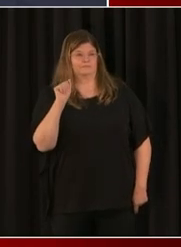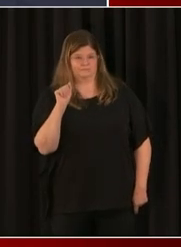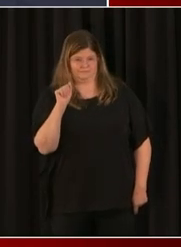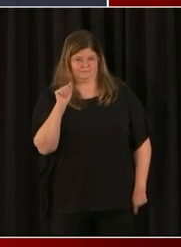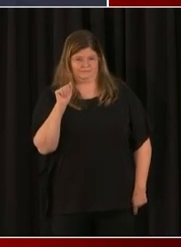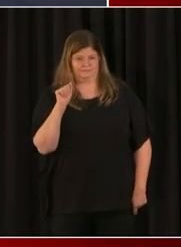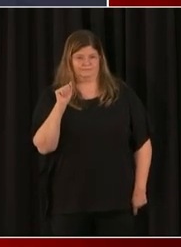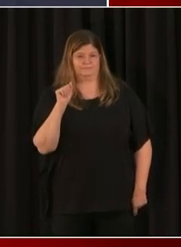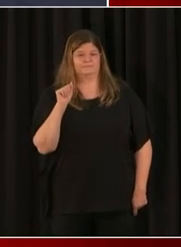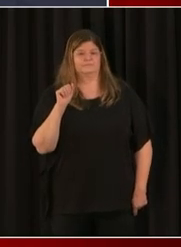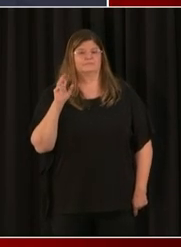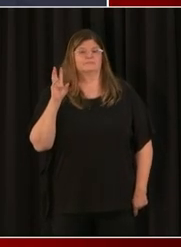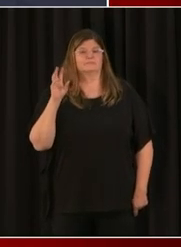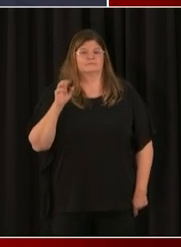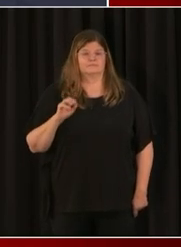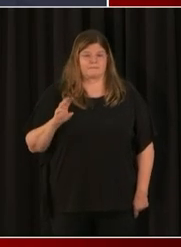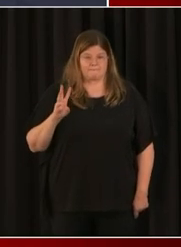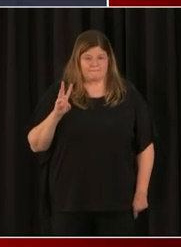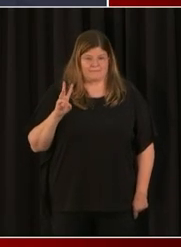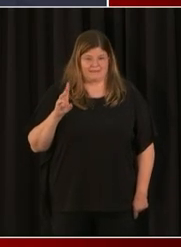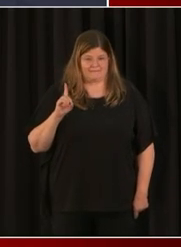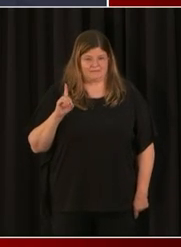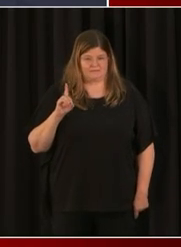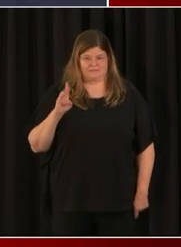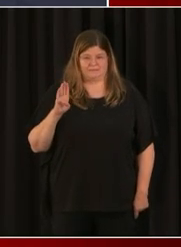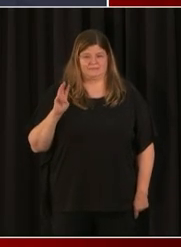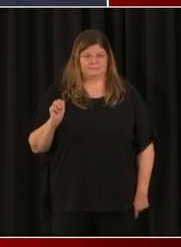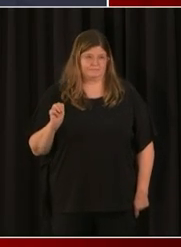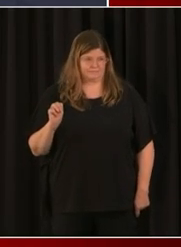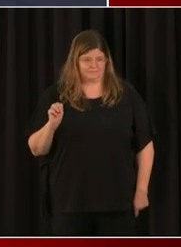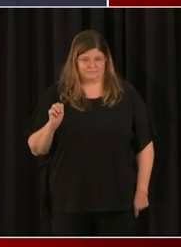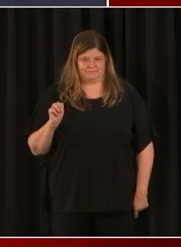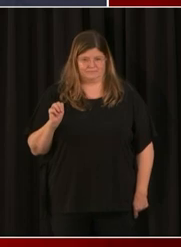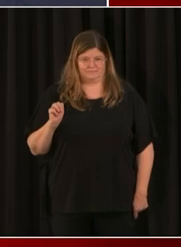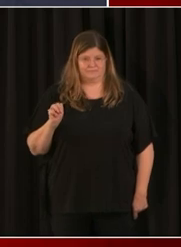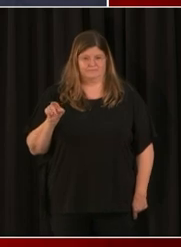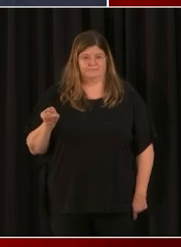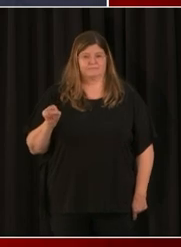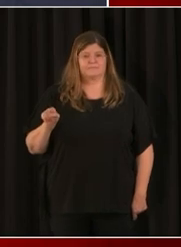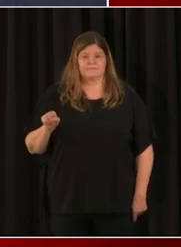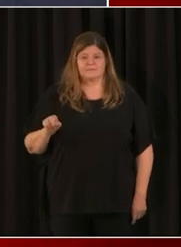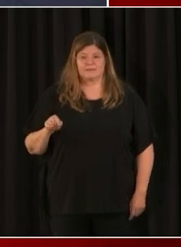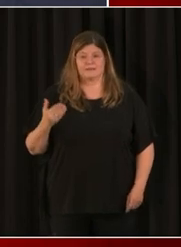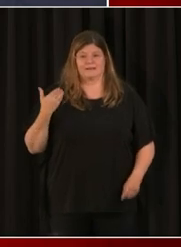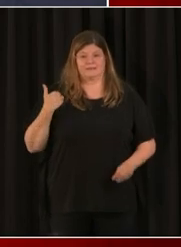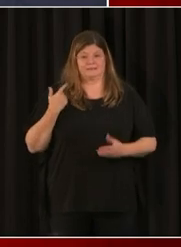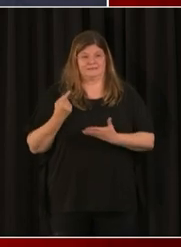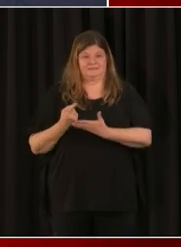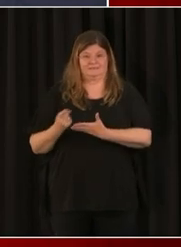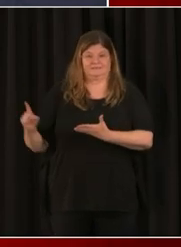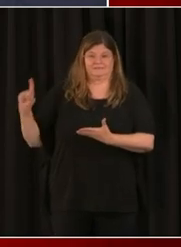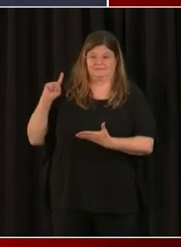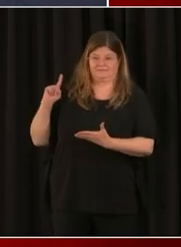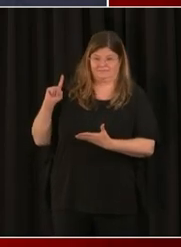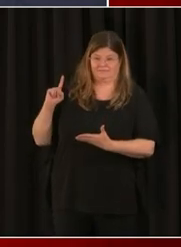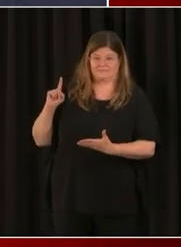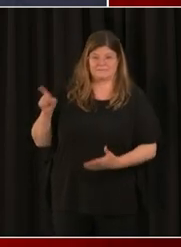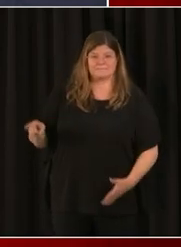to any of you, really. At the end of last month, Black Lives Matter DC released a series of demands, and one of them